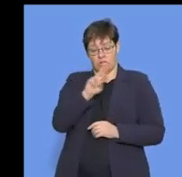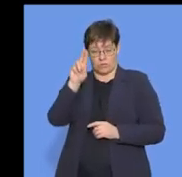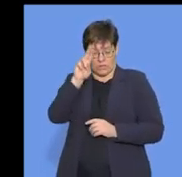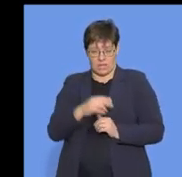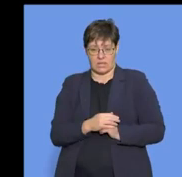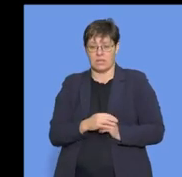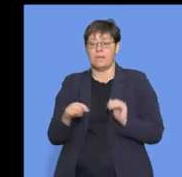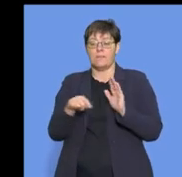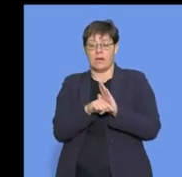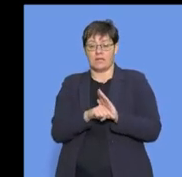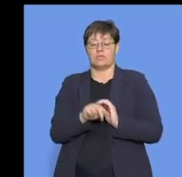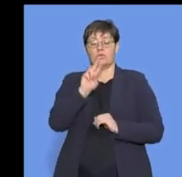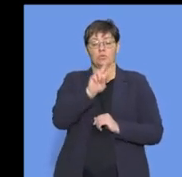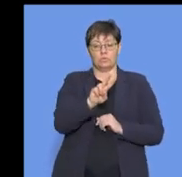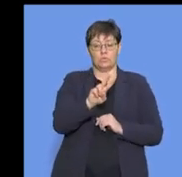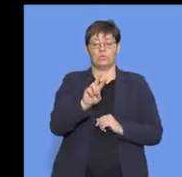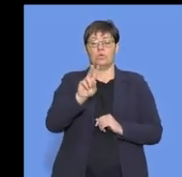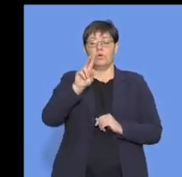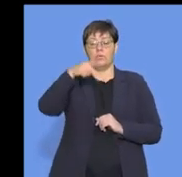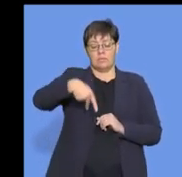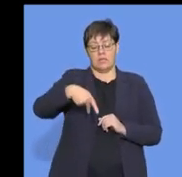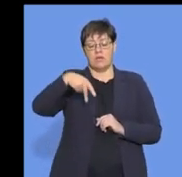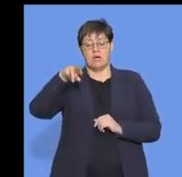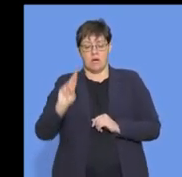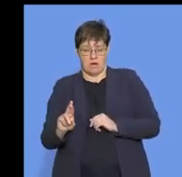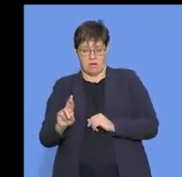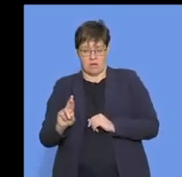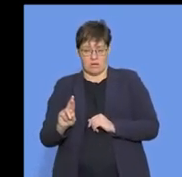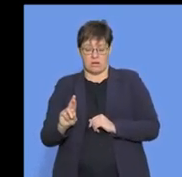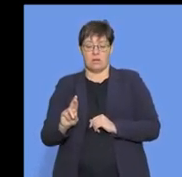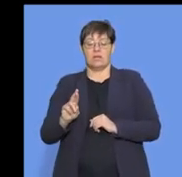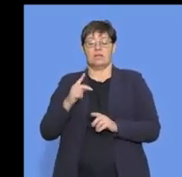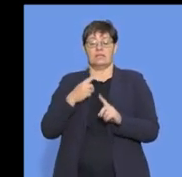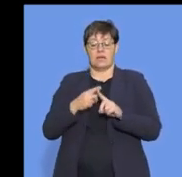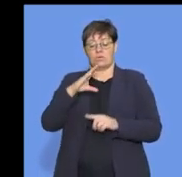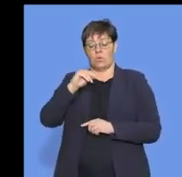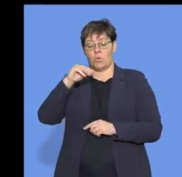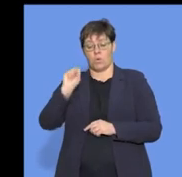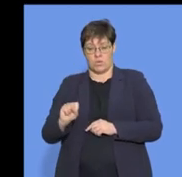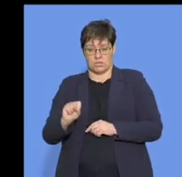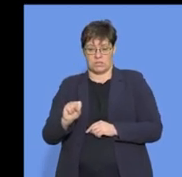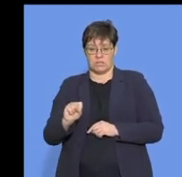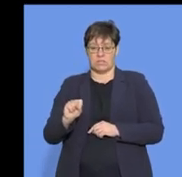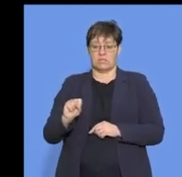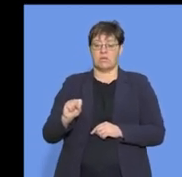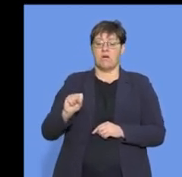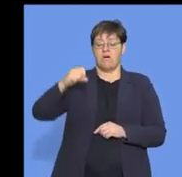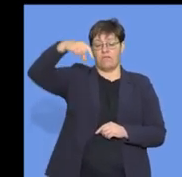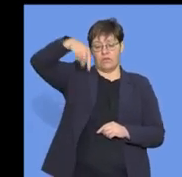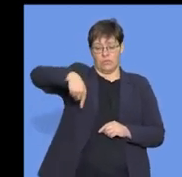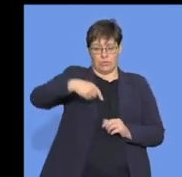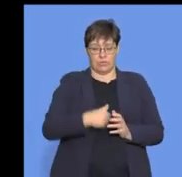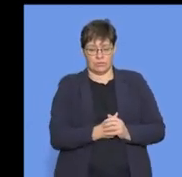plus r squared minus 2 times p times r times